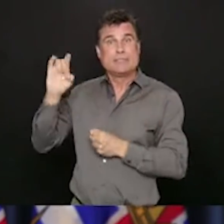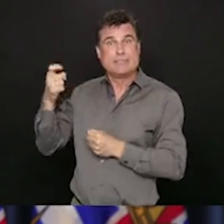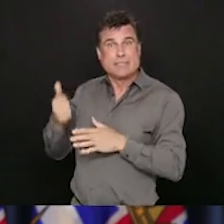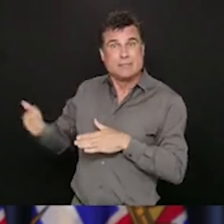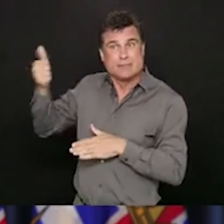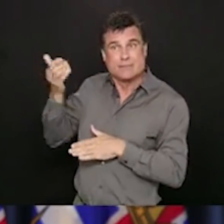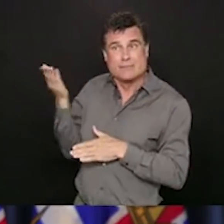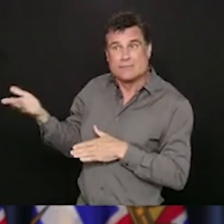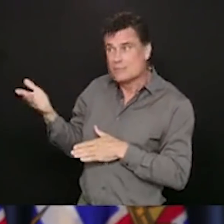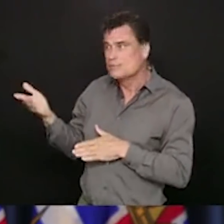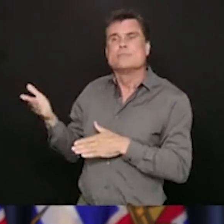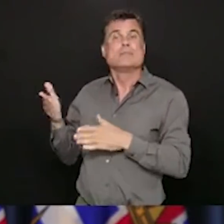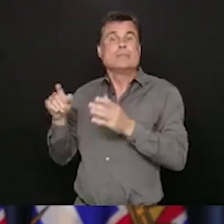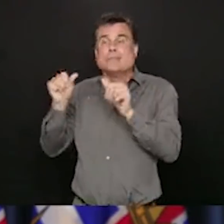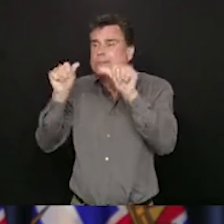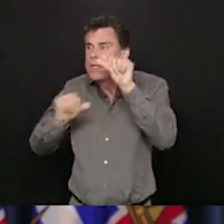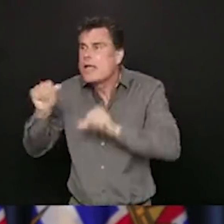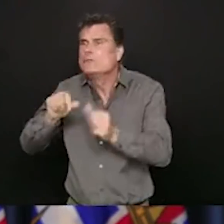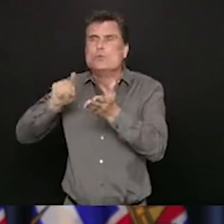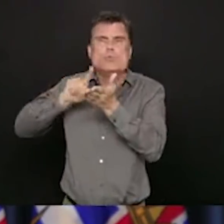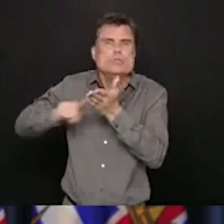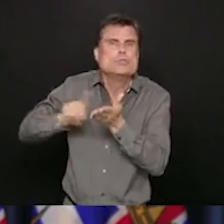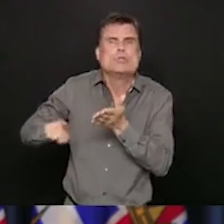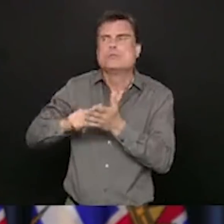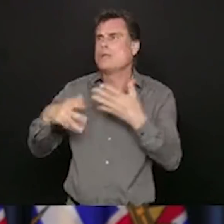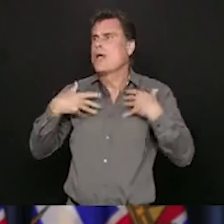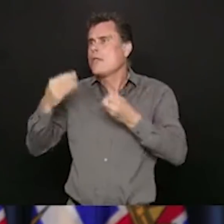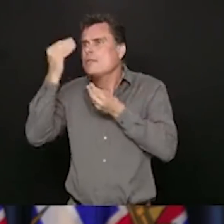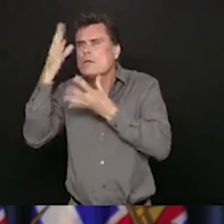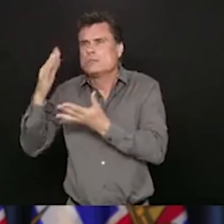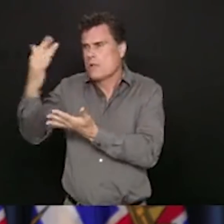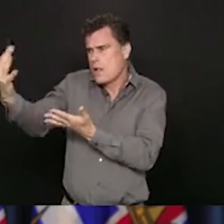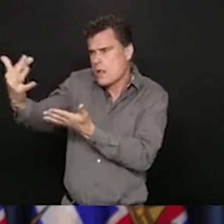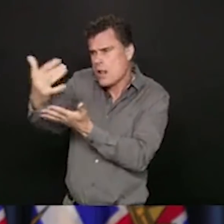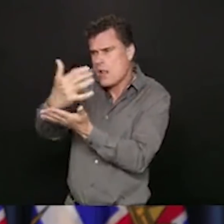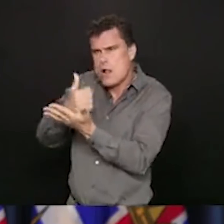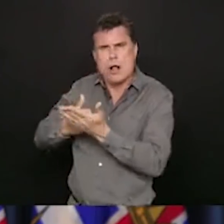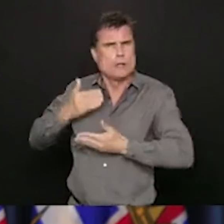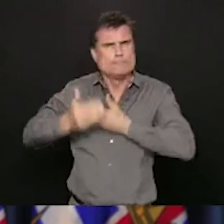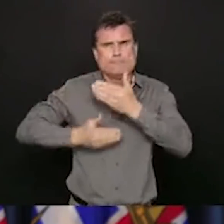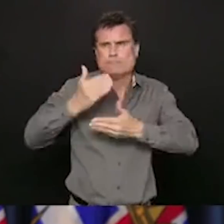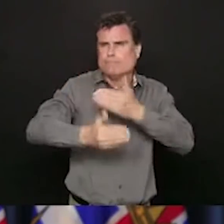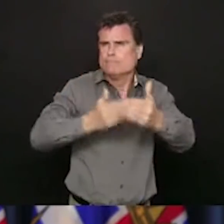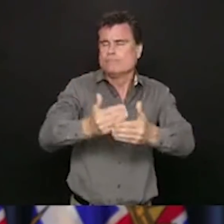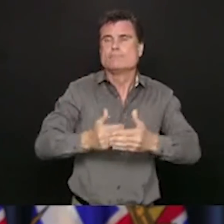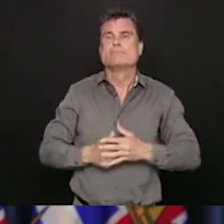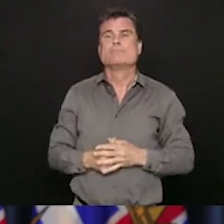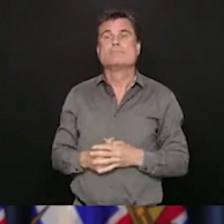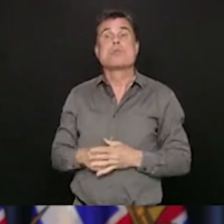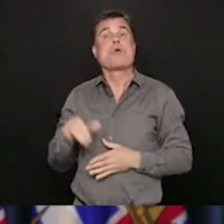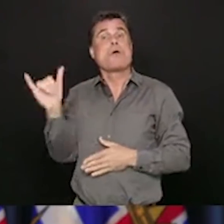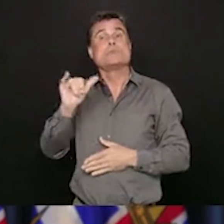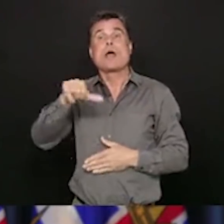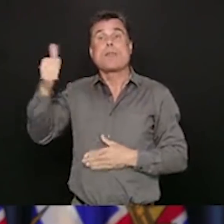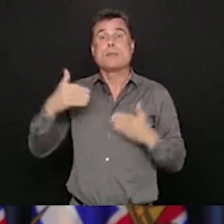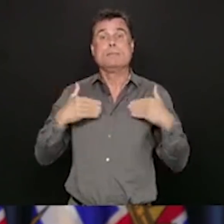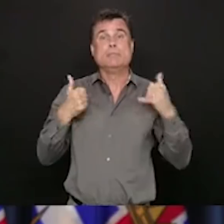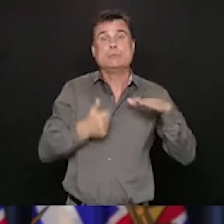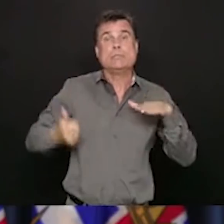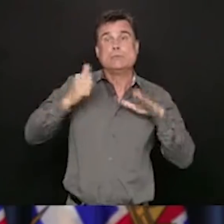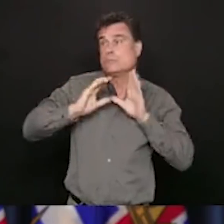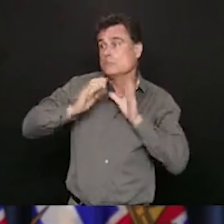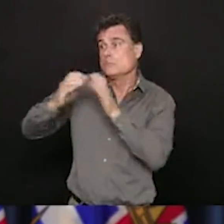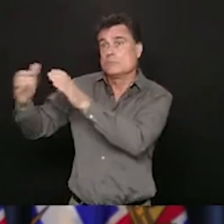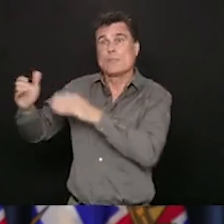bigger responsibility to provide confidence to British Columbians that the economy will be coming back to something